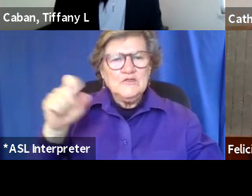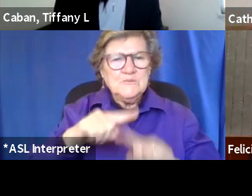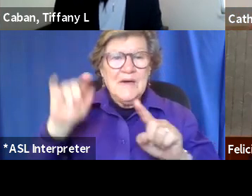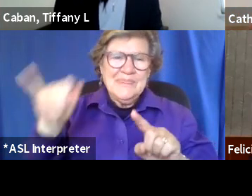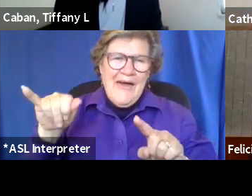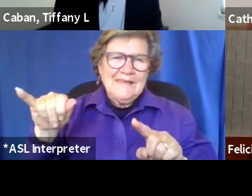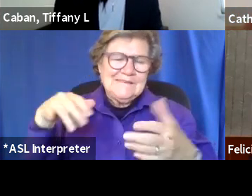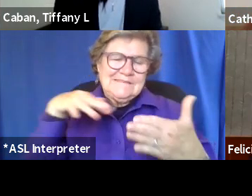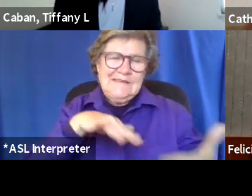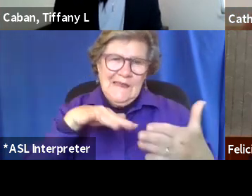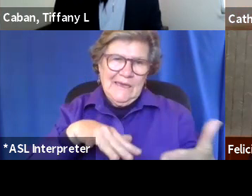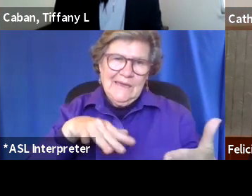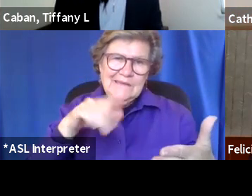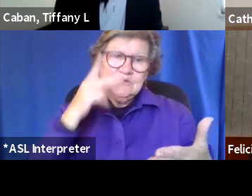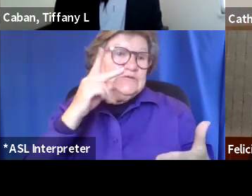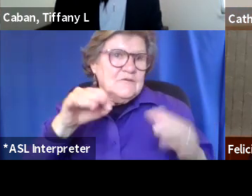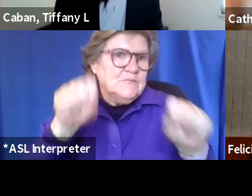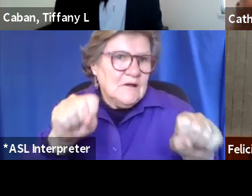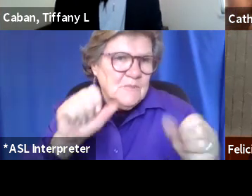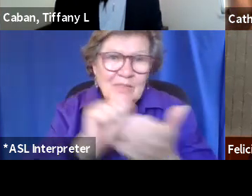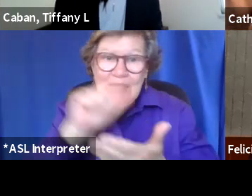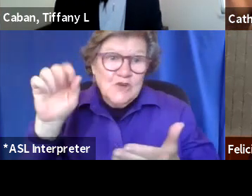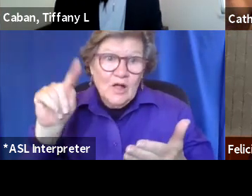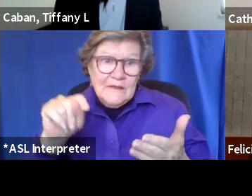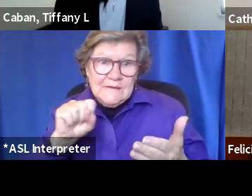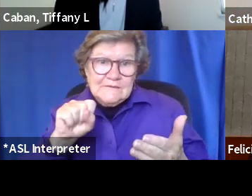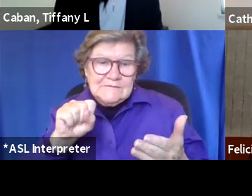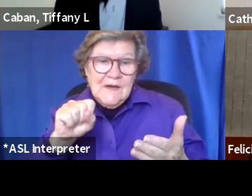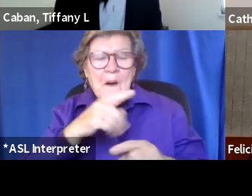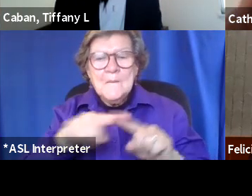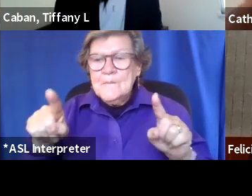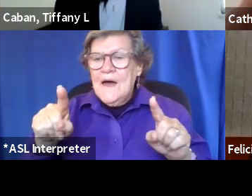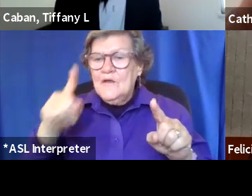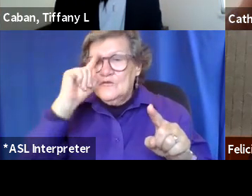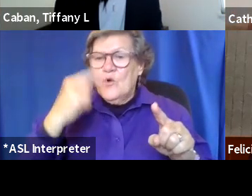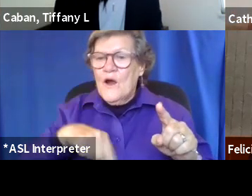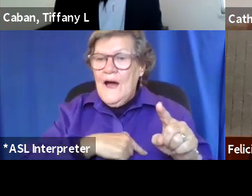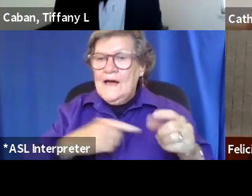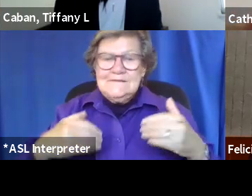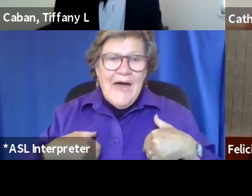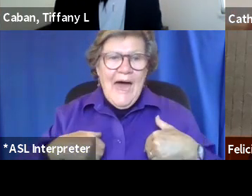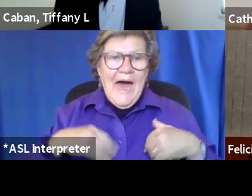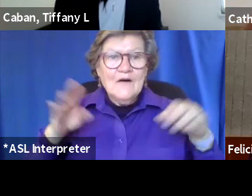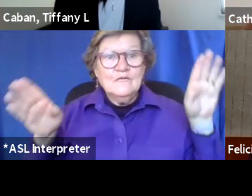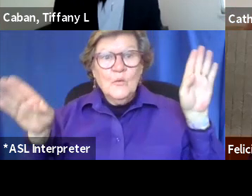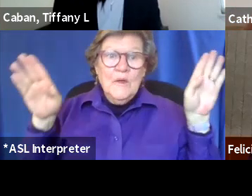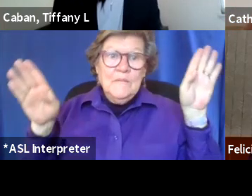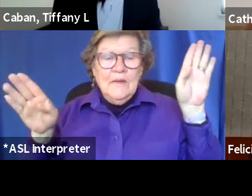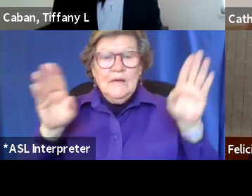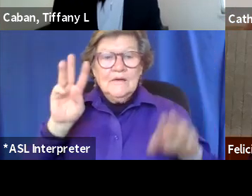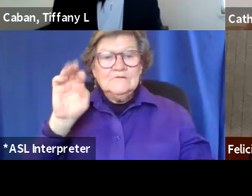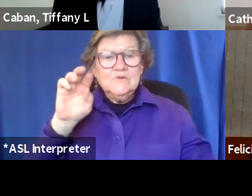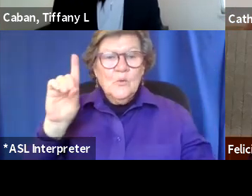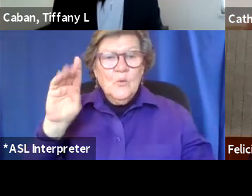We're not doing anything yet. Us having a Renewable Rikers platform or us having windmills and any kind of very